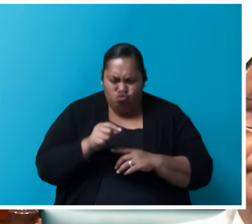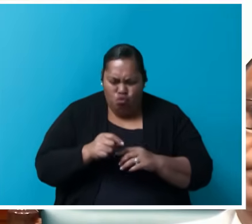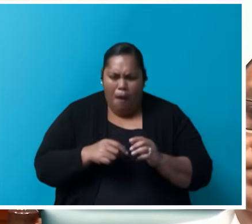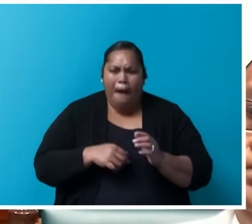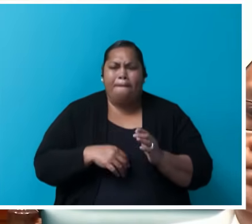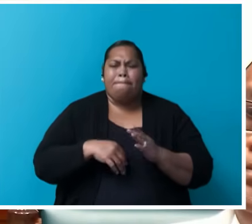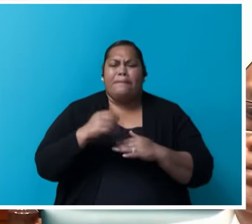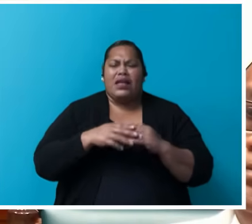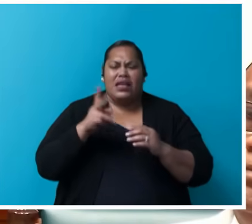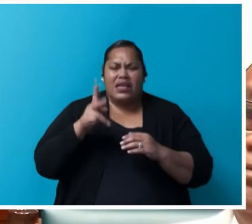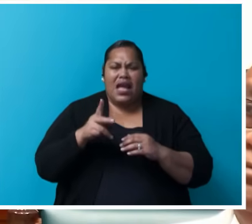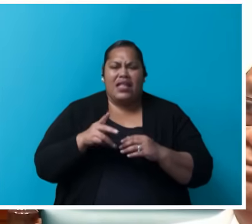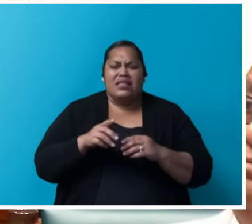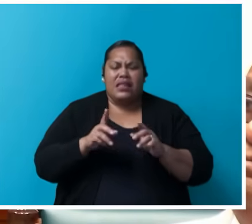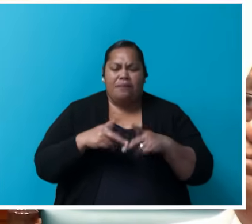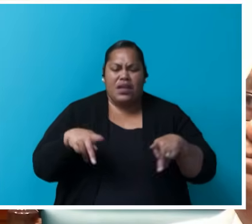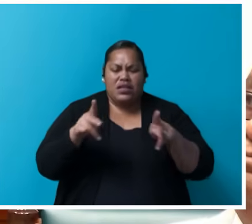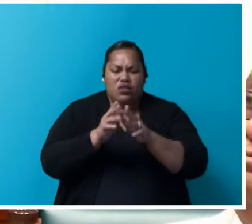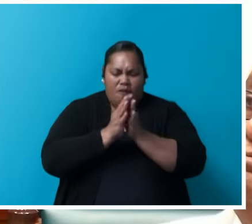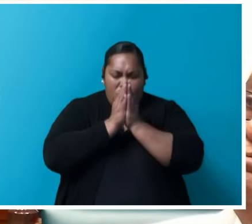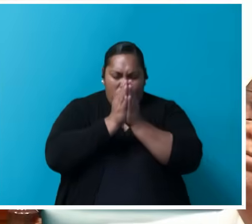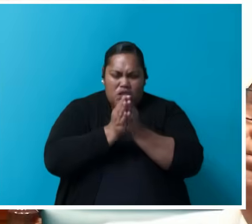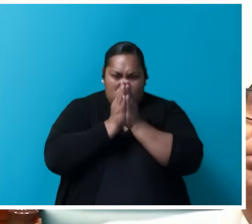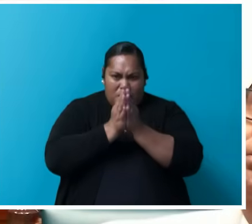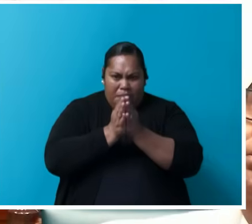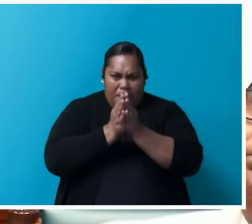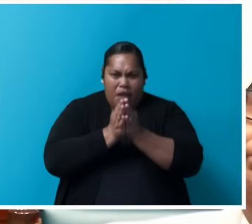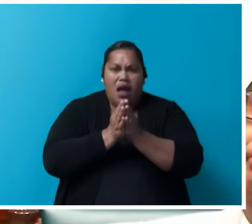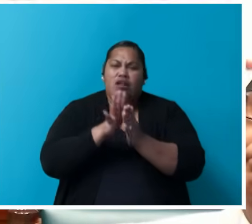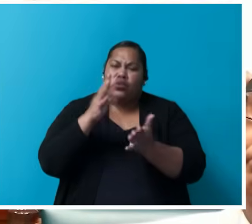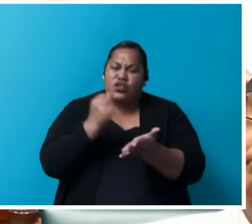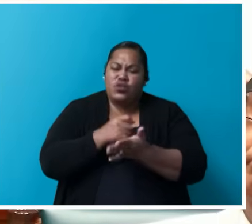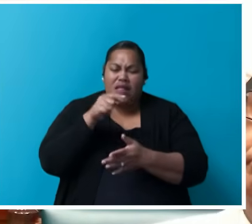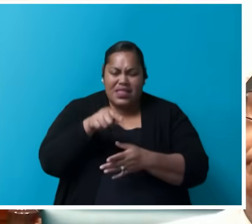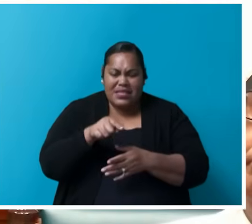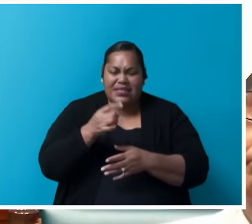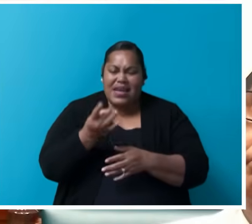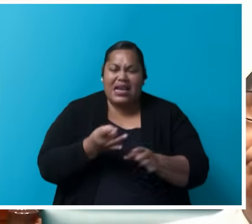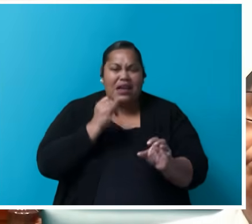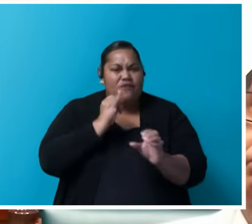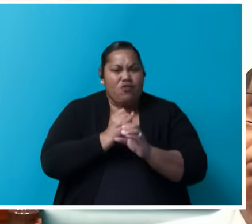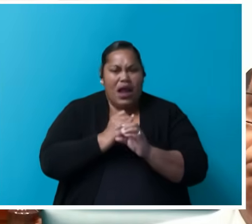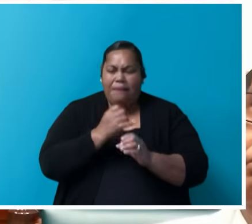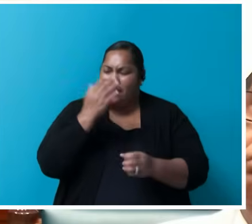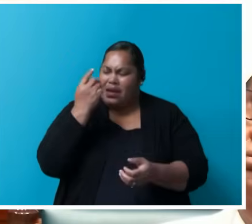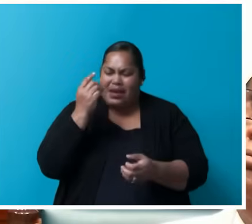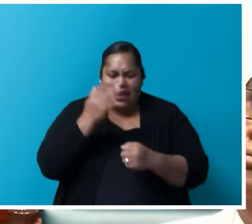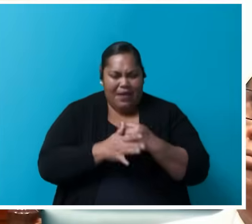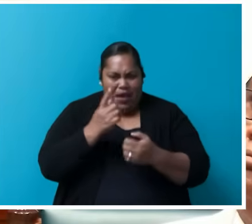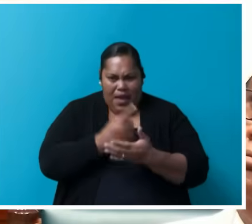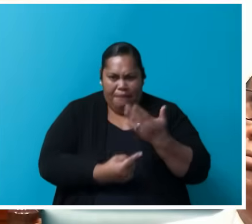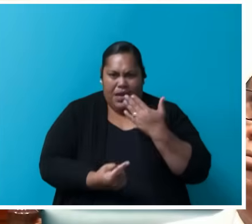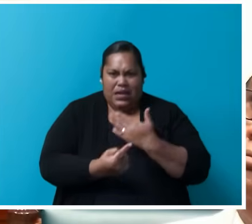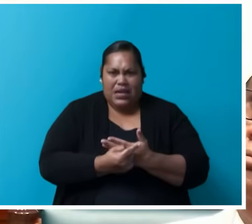has historical significance, and to ensure that such crimes do not happen in any place of worship, be it a